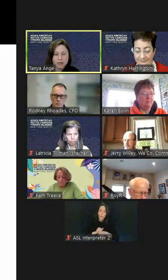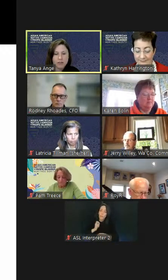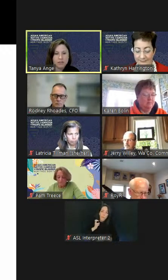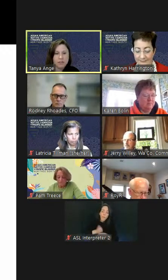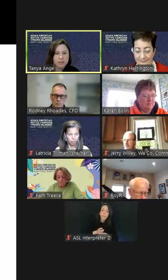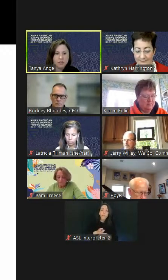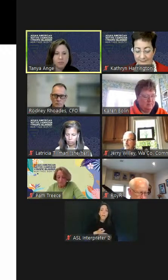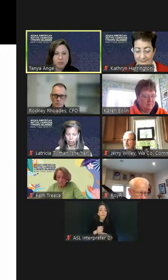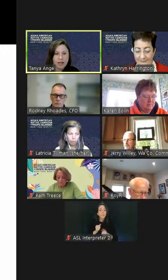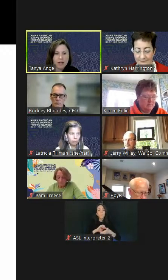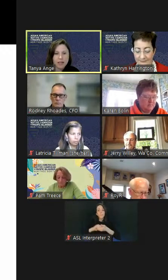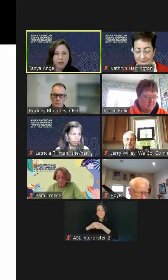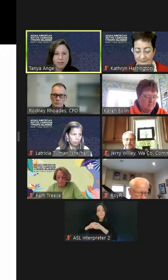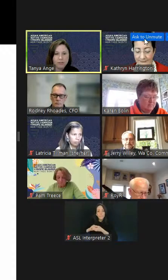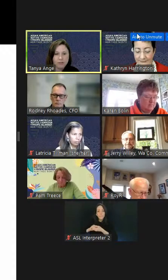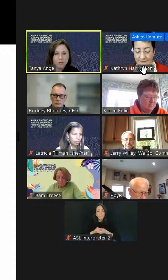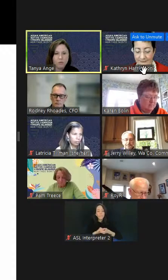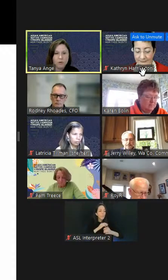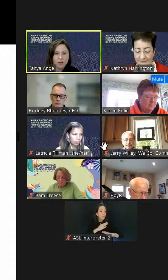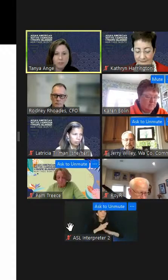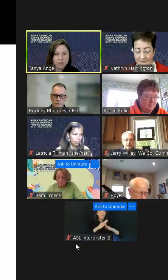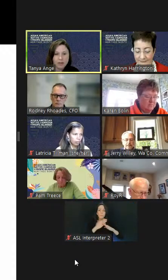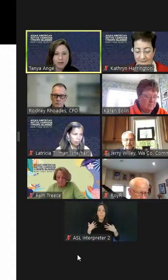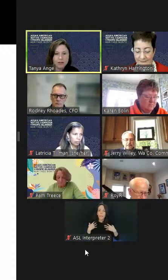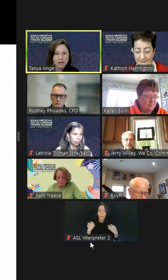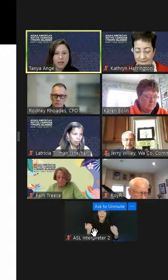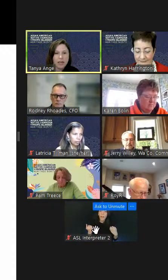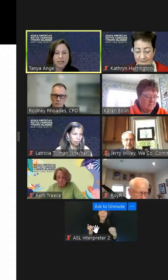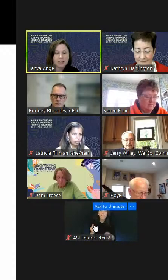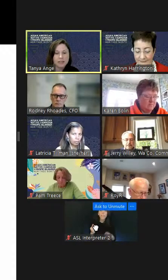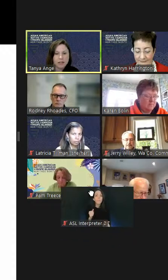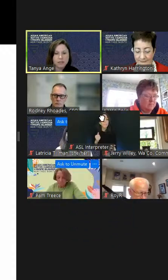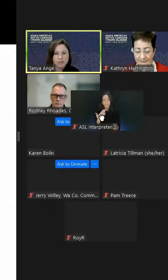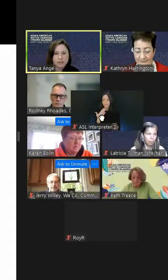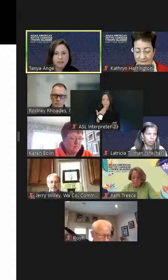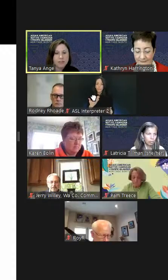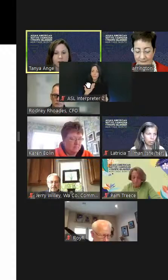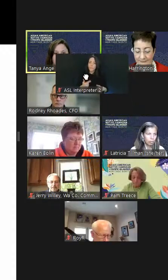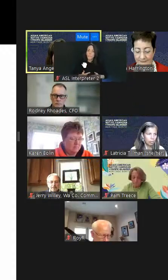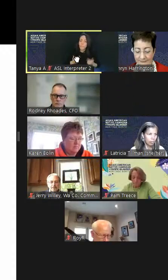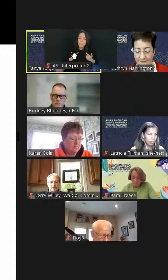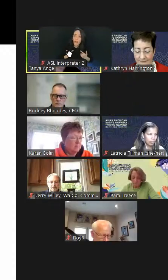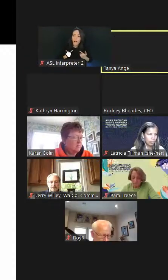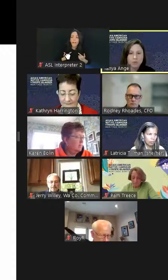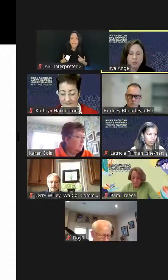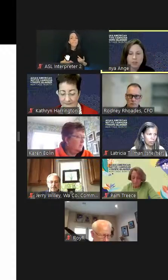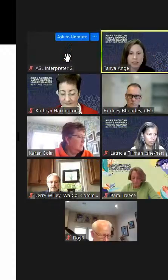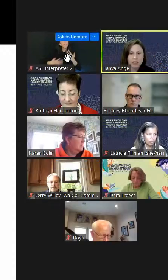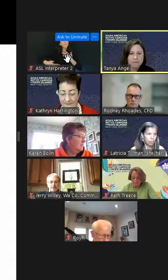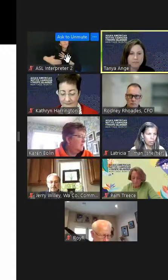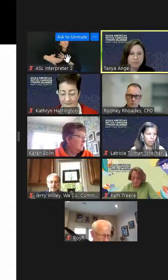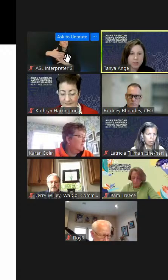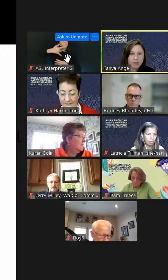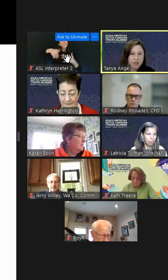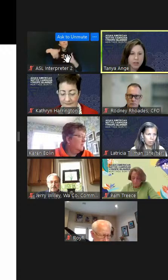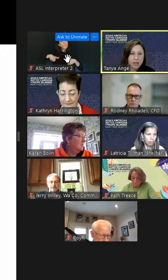our partners to protect health, well-being, and a sense of civic life in our